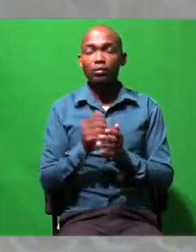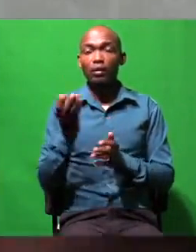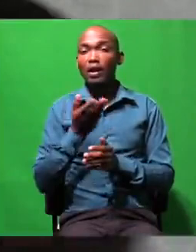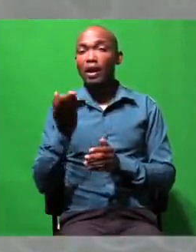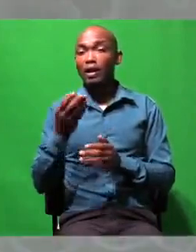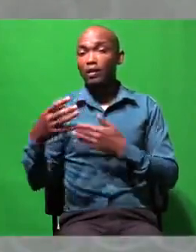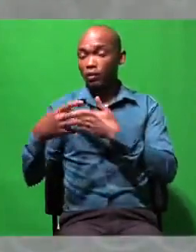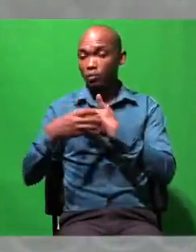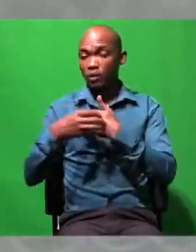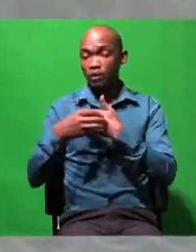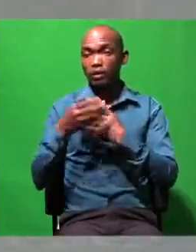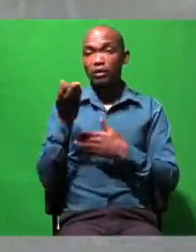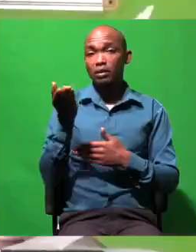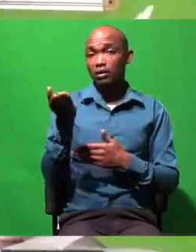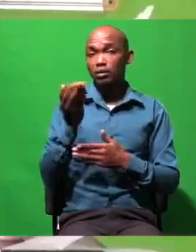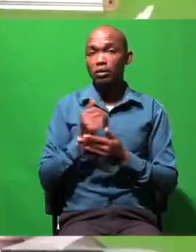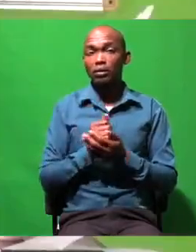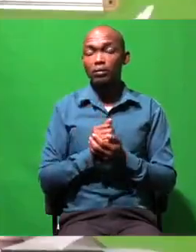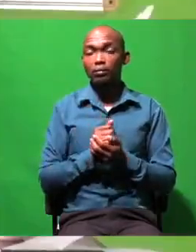another picture, this one.